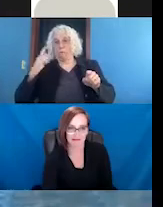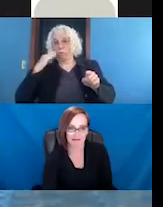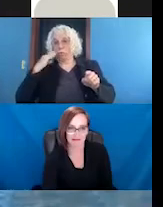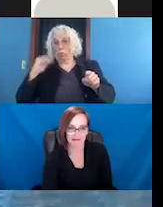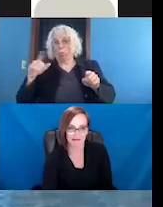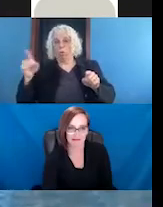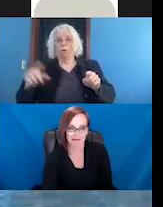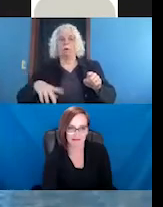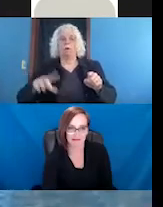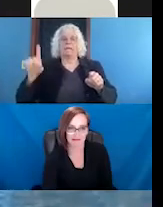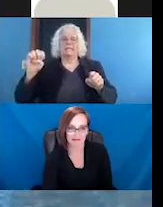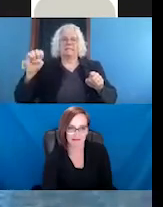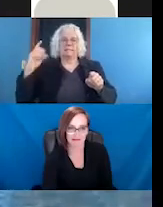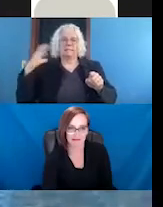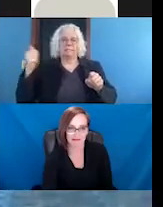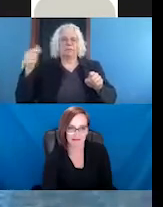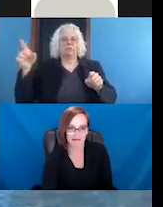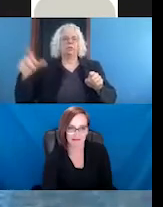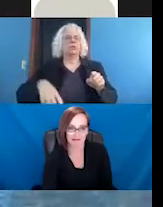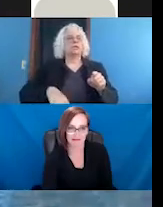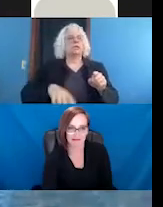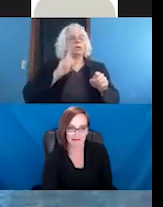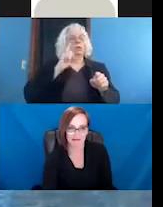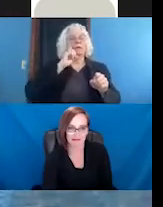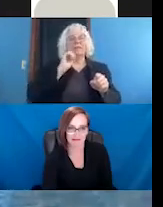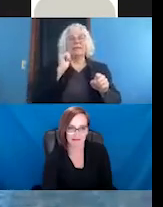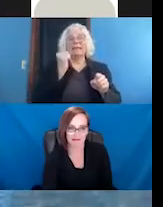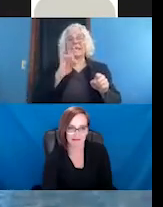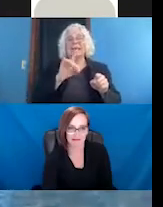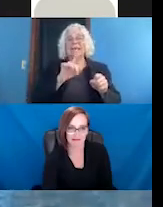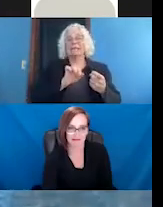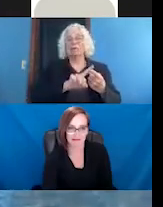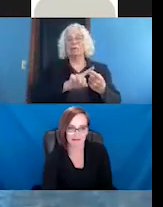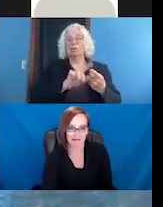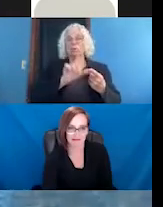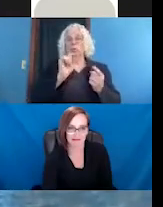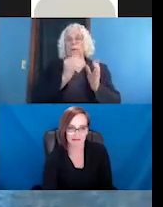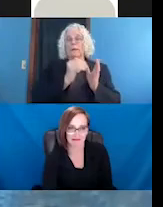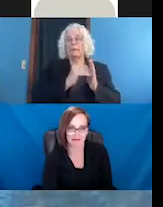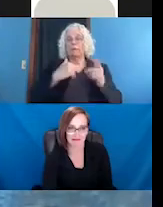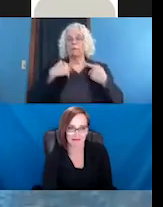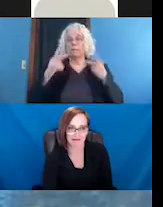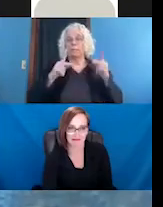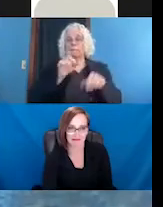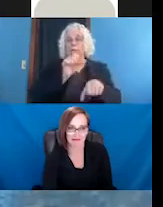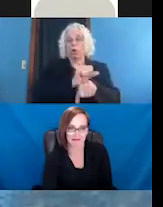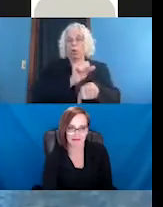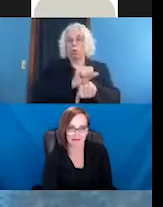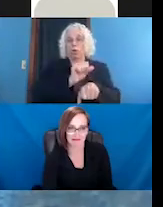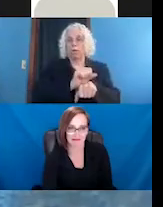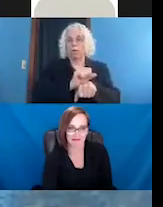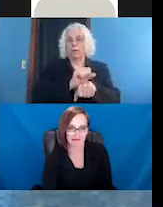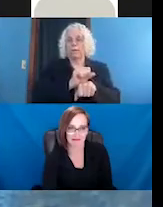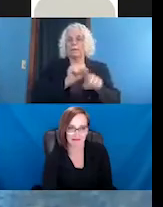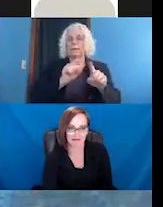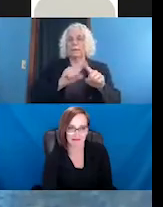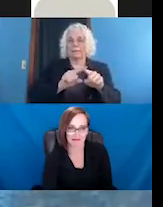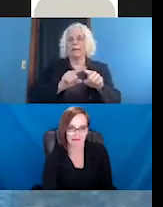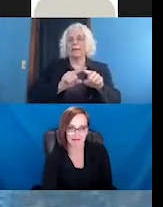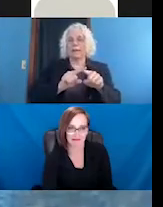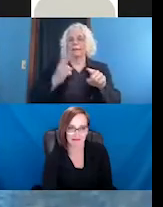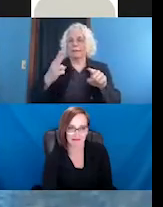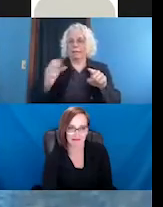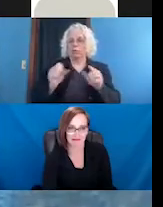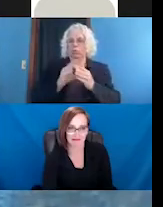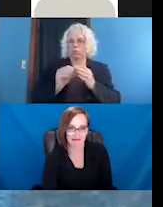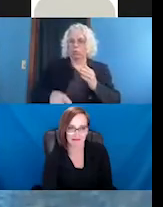between 18 and 20,000 young people are working. And that's secondary students in the state. And the